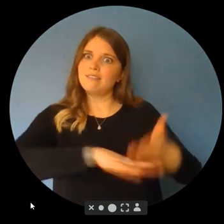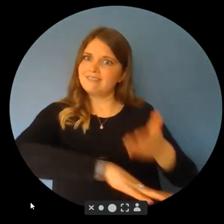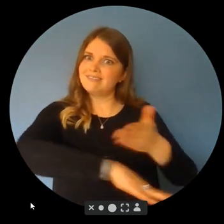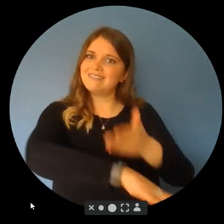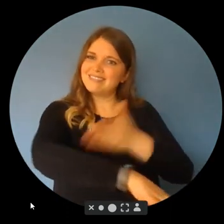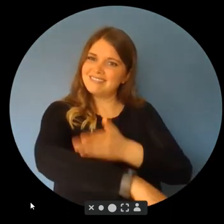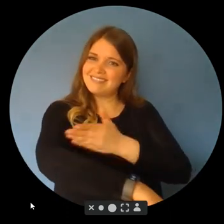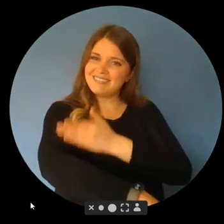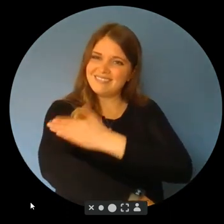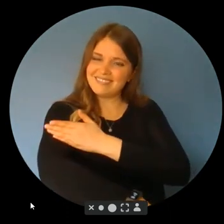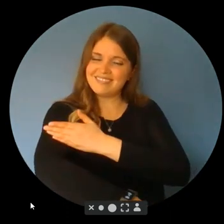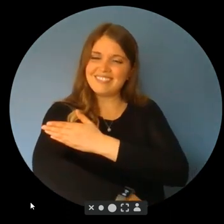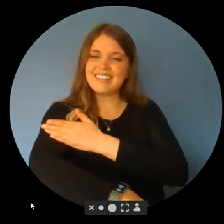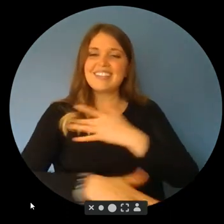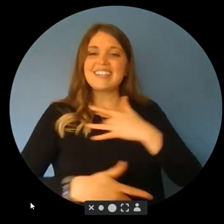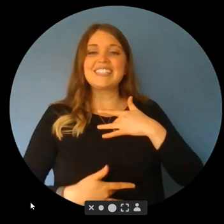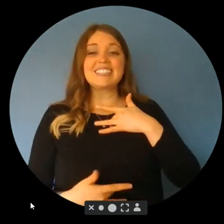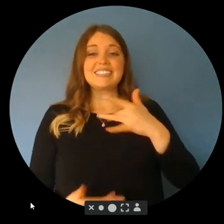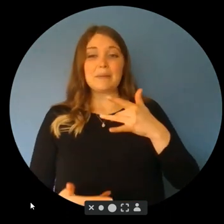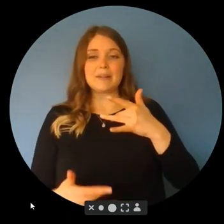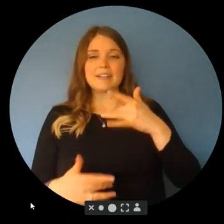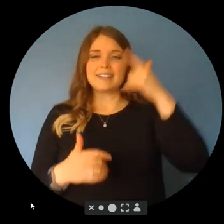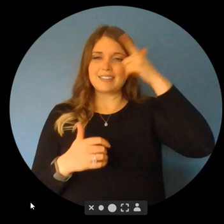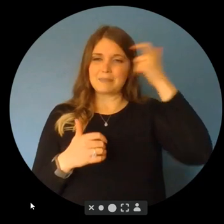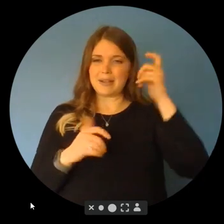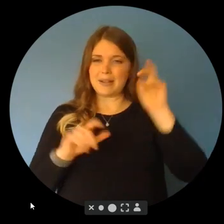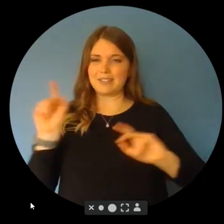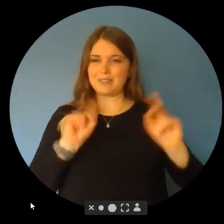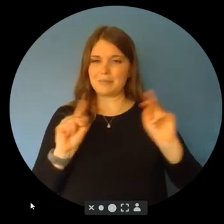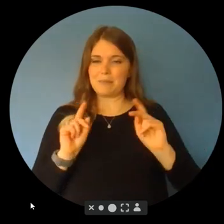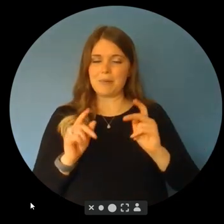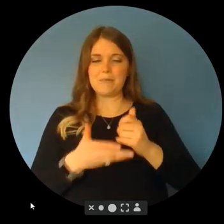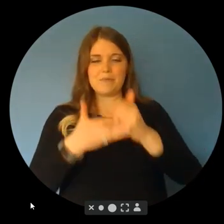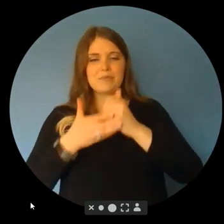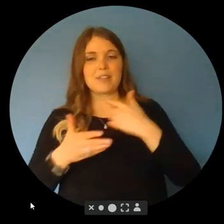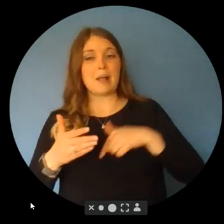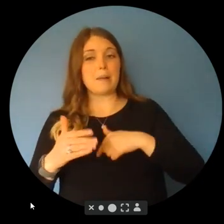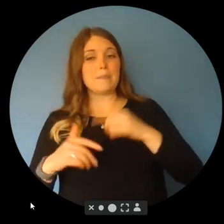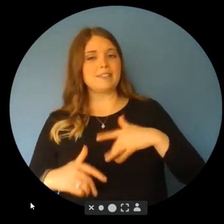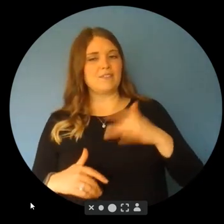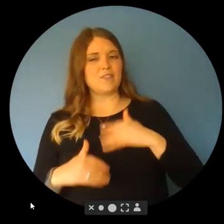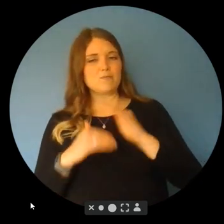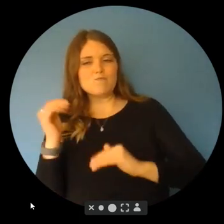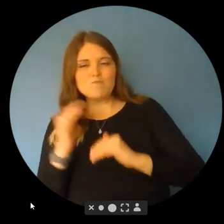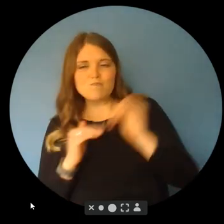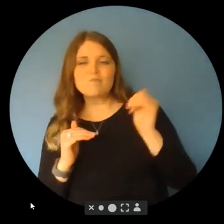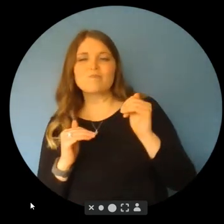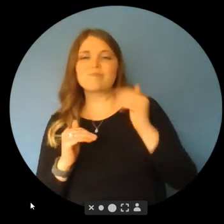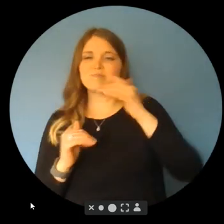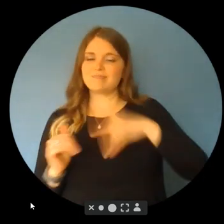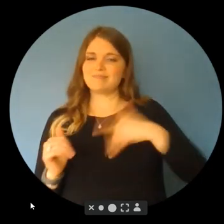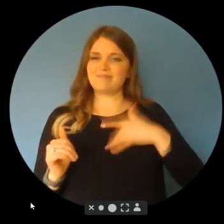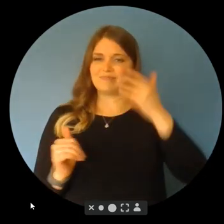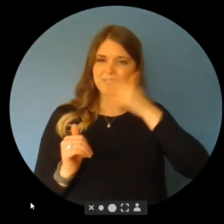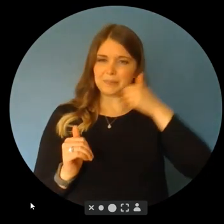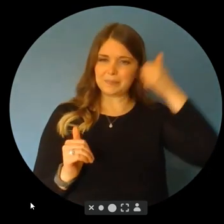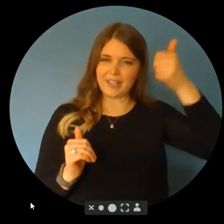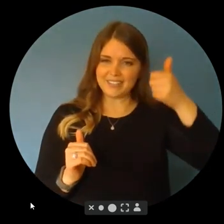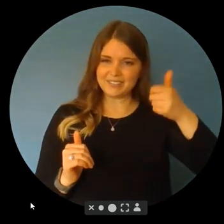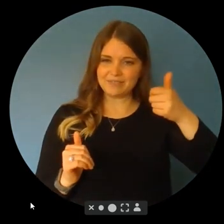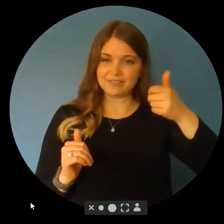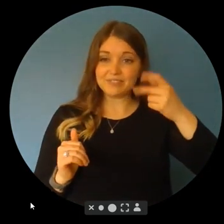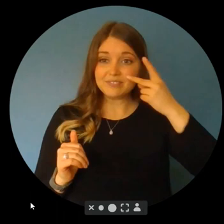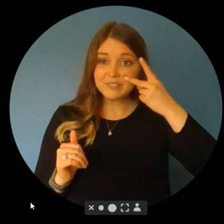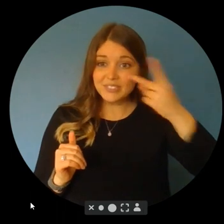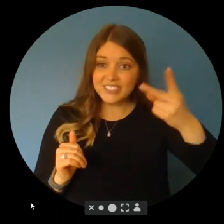when that happens, it's because people comfort us and help us feel a little bit better. Lots of drops. Look at that.